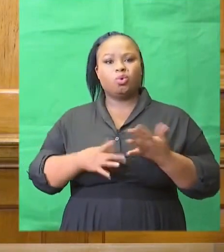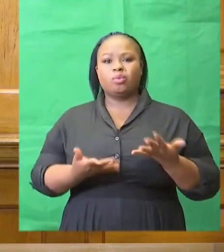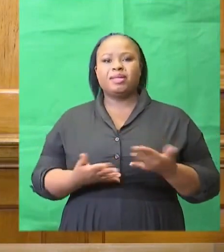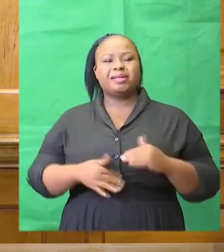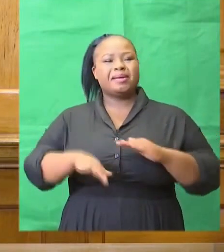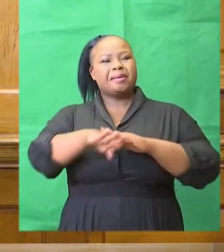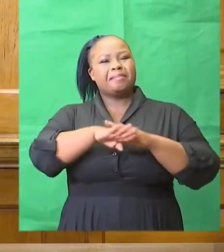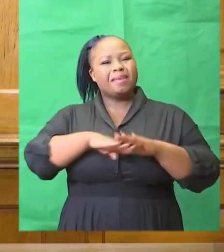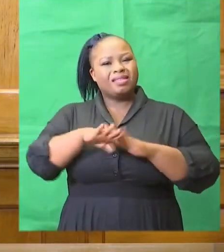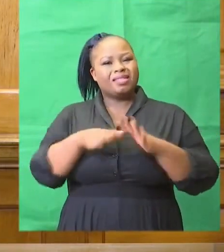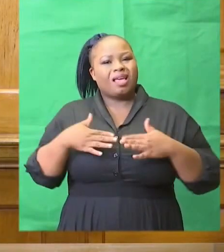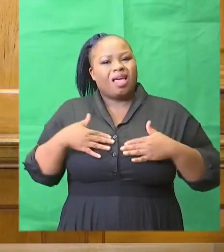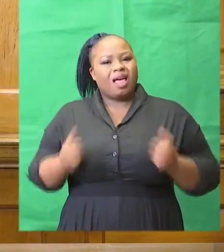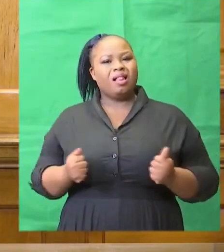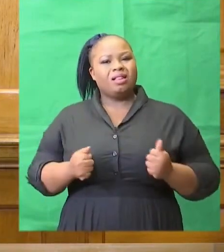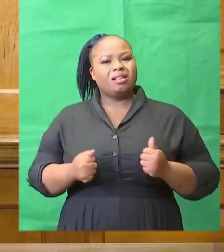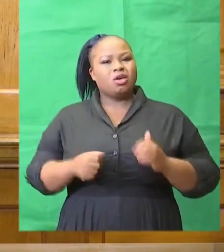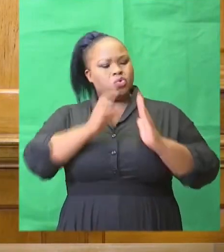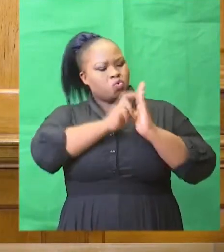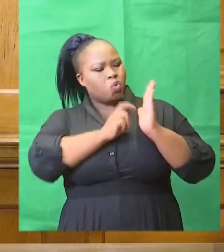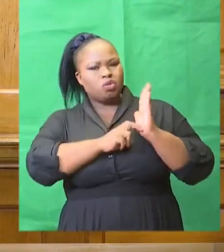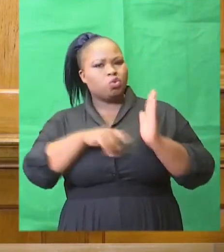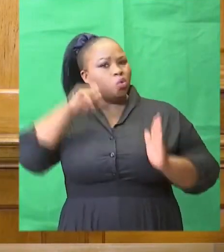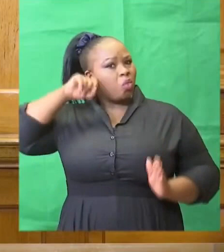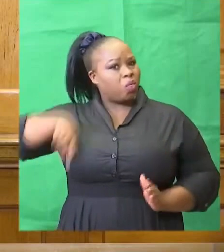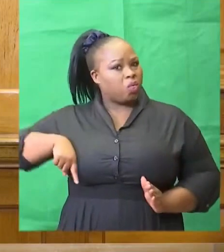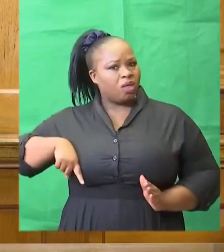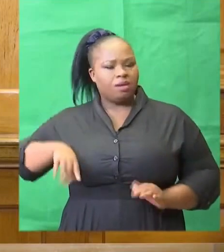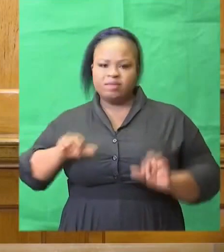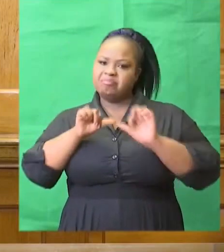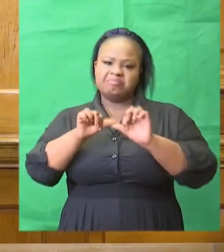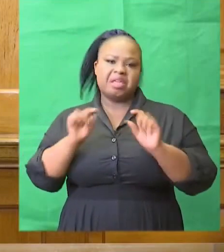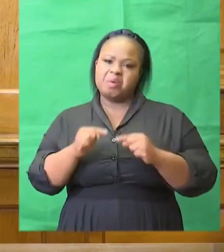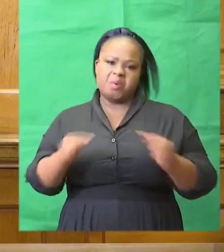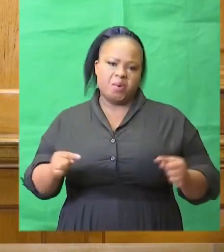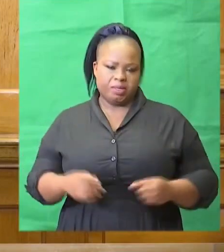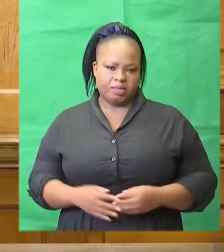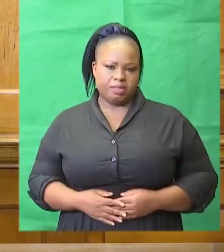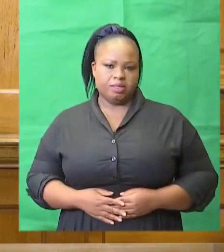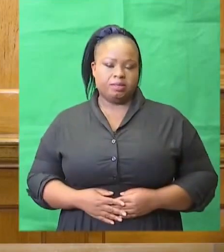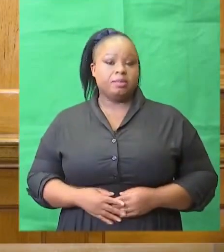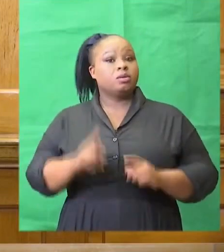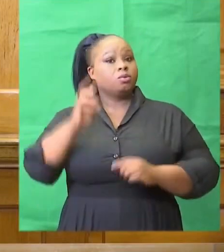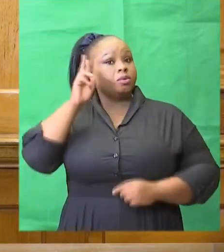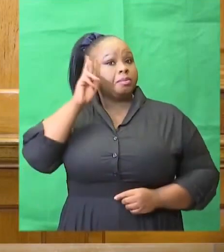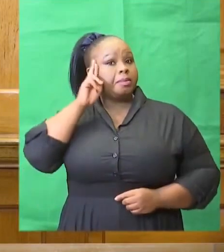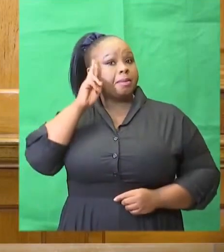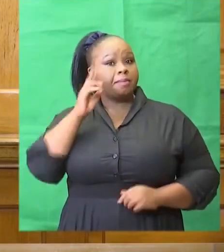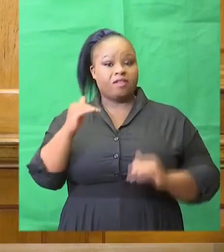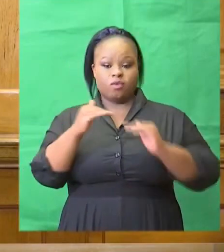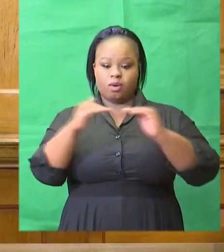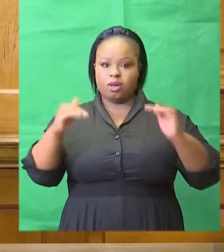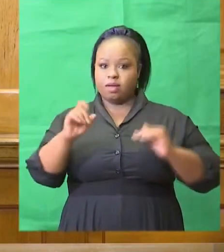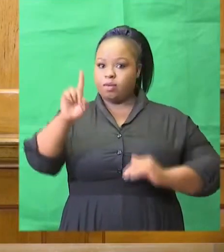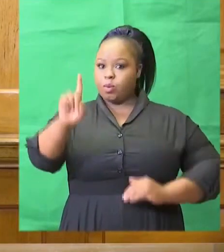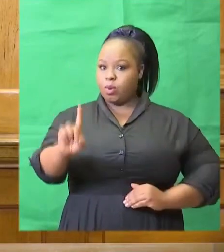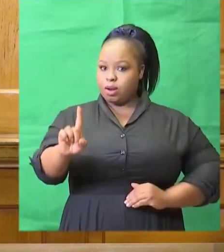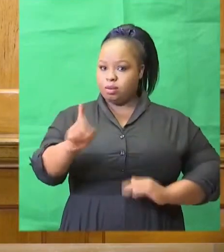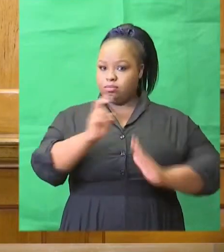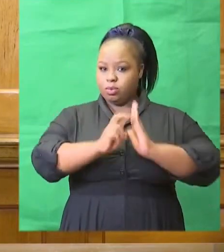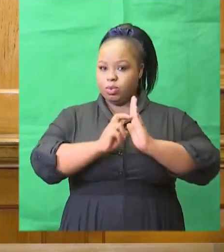the basic health precautions. We should all remember that in terms of alert level 1